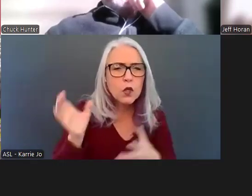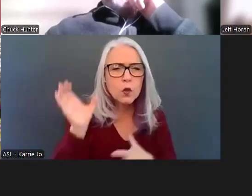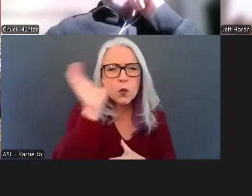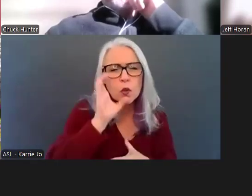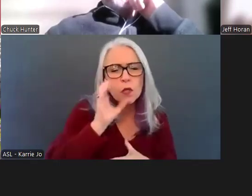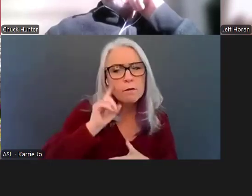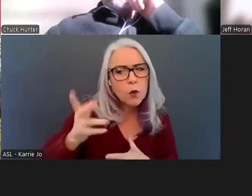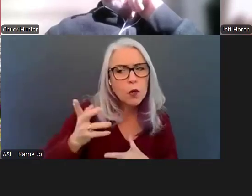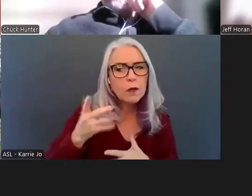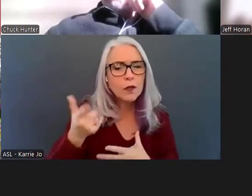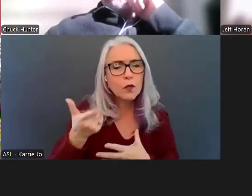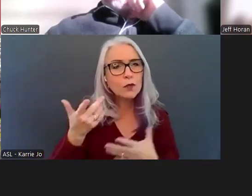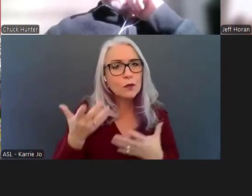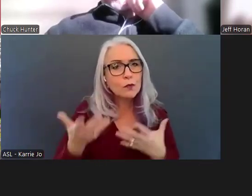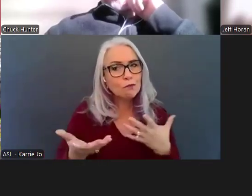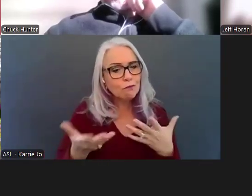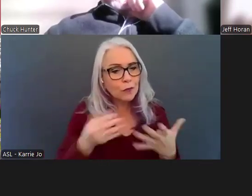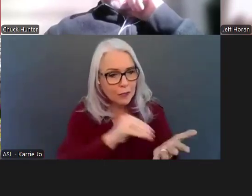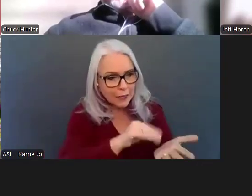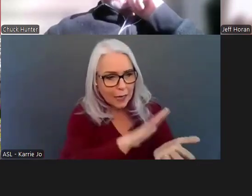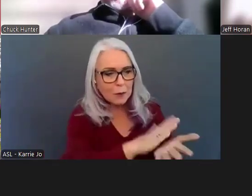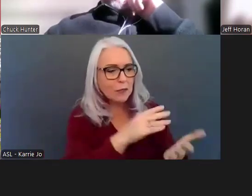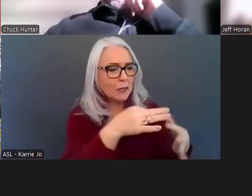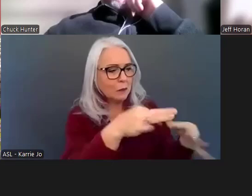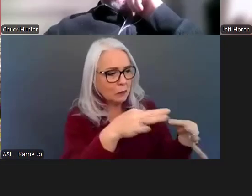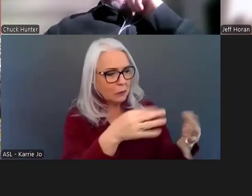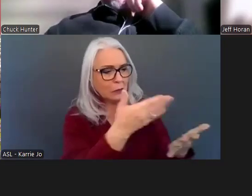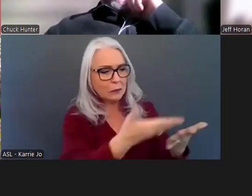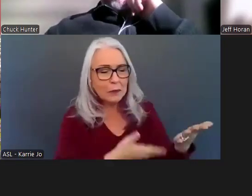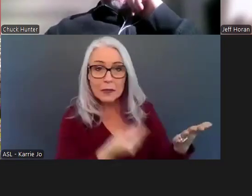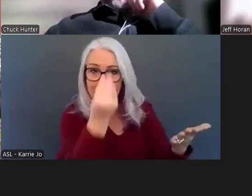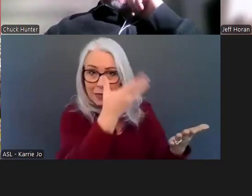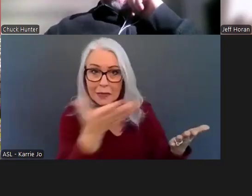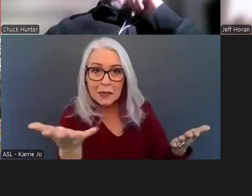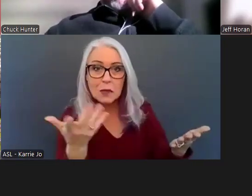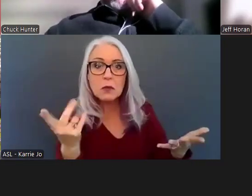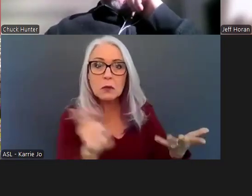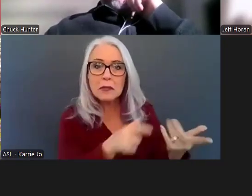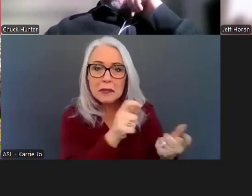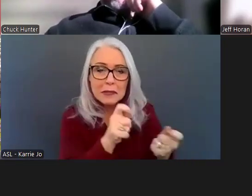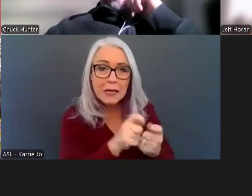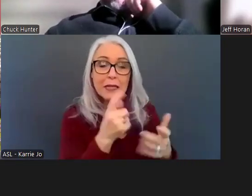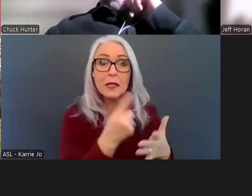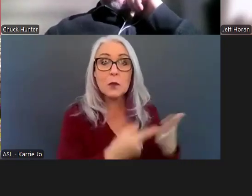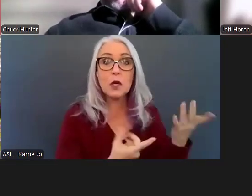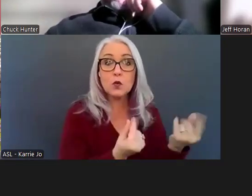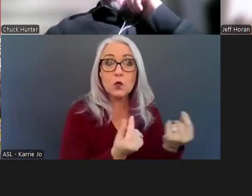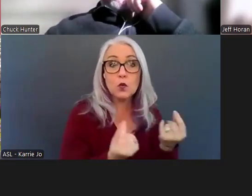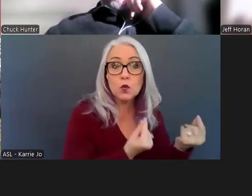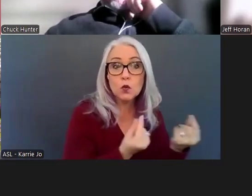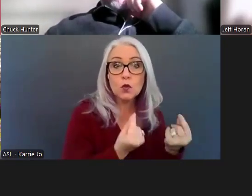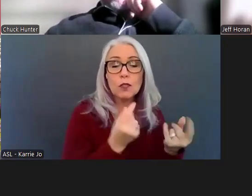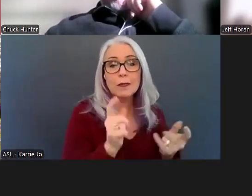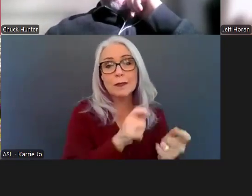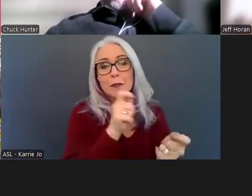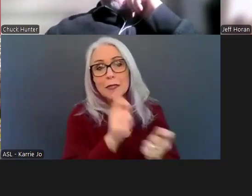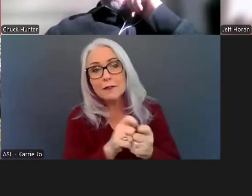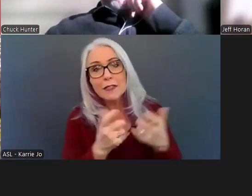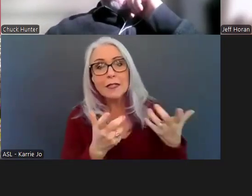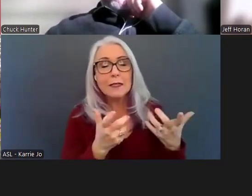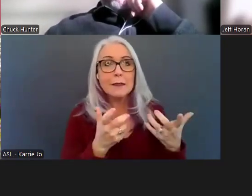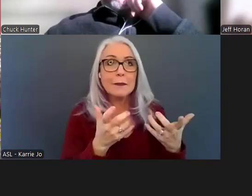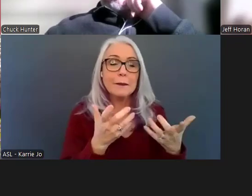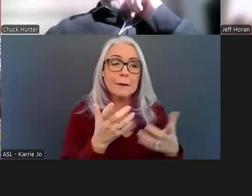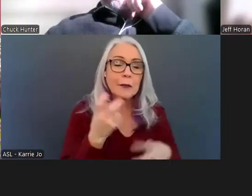that says you should be, you know, trying to, you know, regenerate so much hard mass or red oak